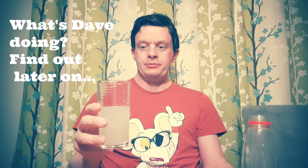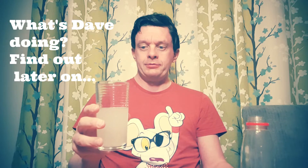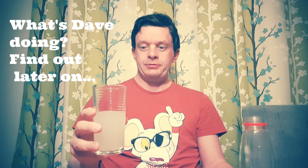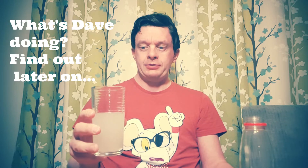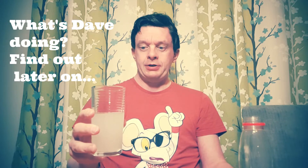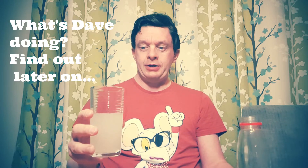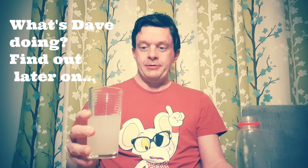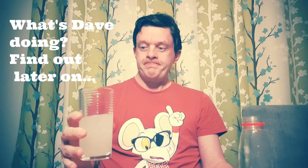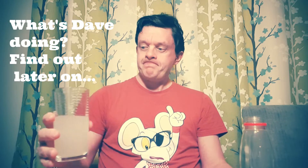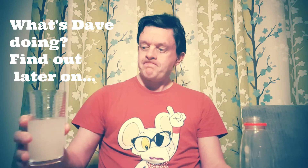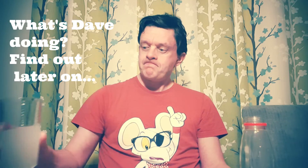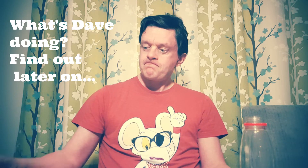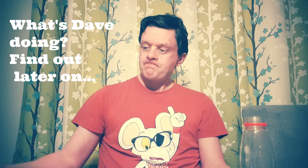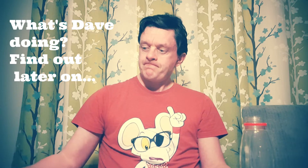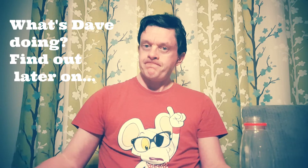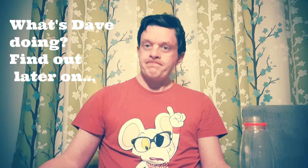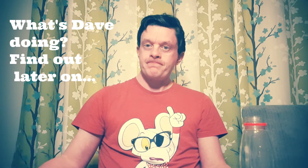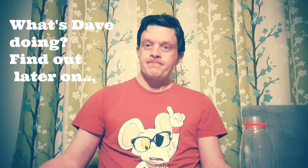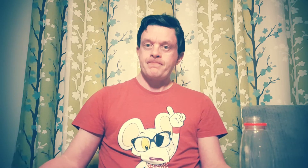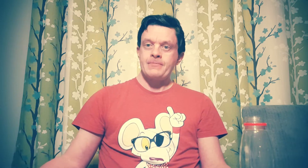Oh.